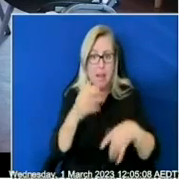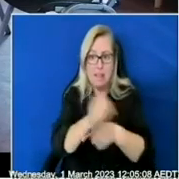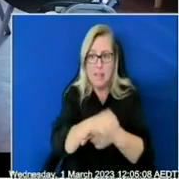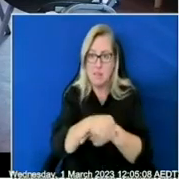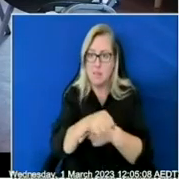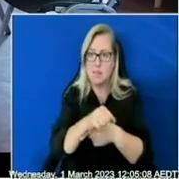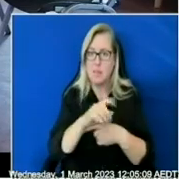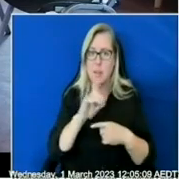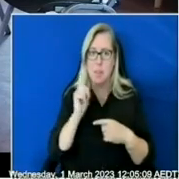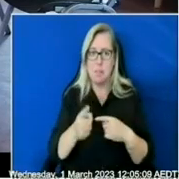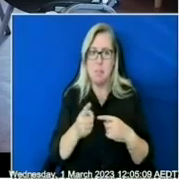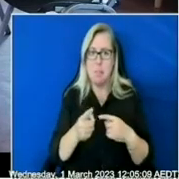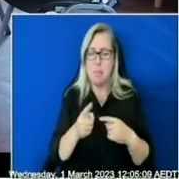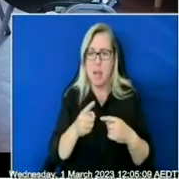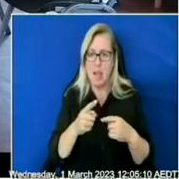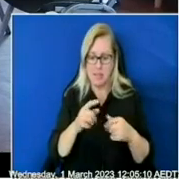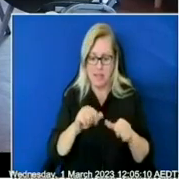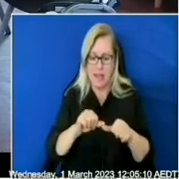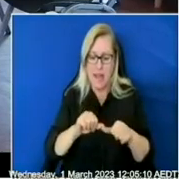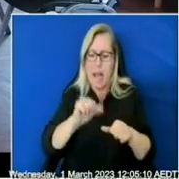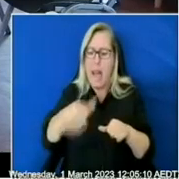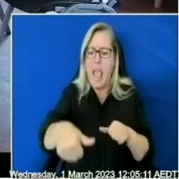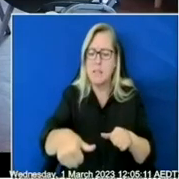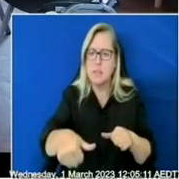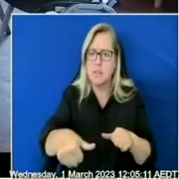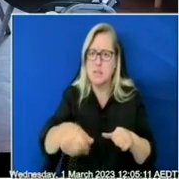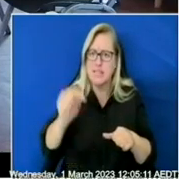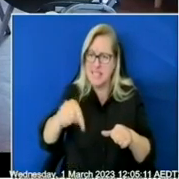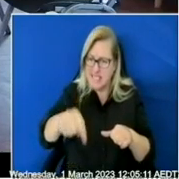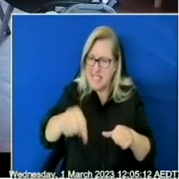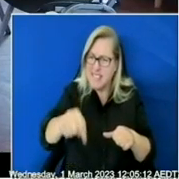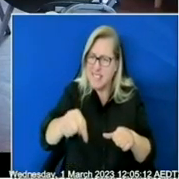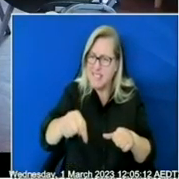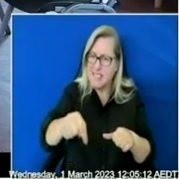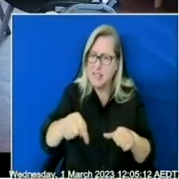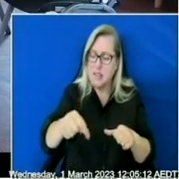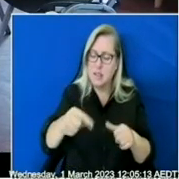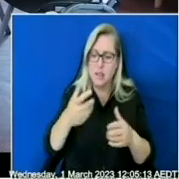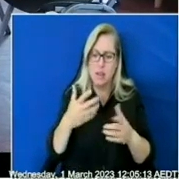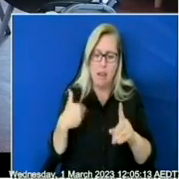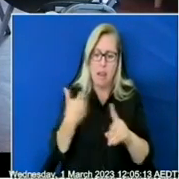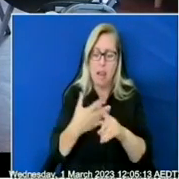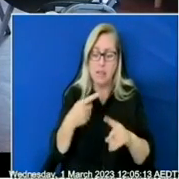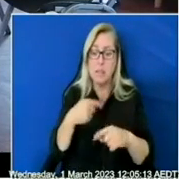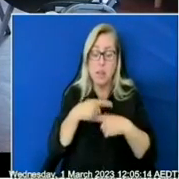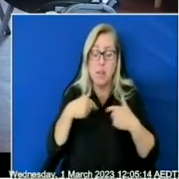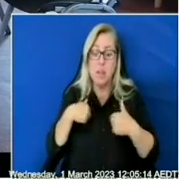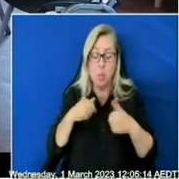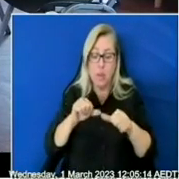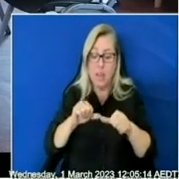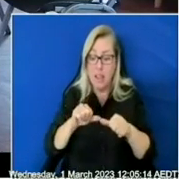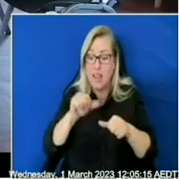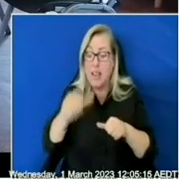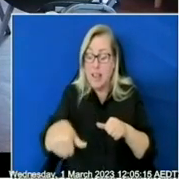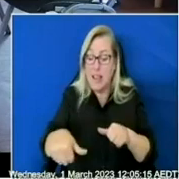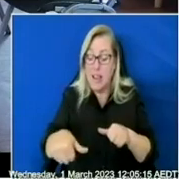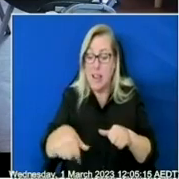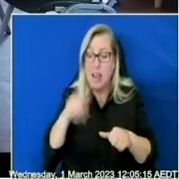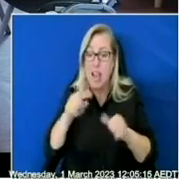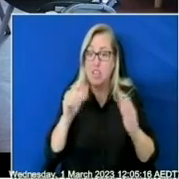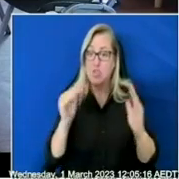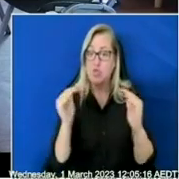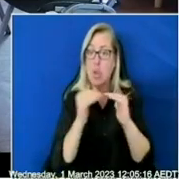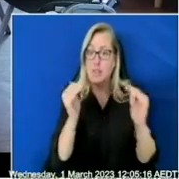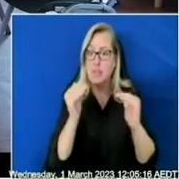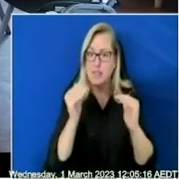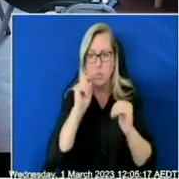Mm-hmm. But until we take the next step to address the injustice, we're not going to get the justice. Mm. But we've got to take